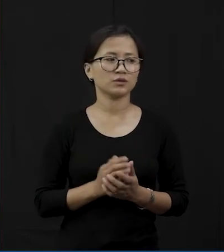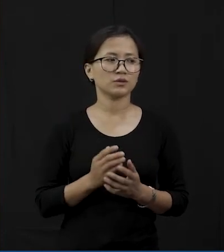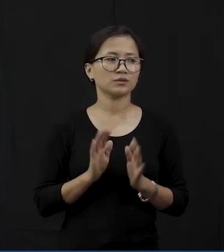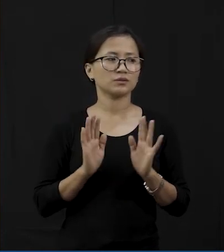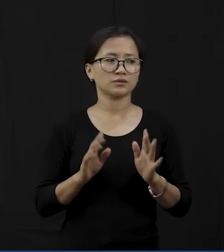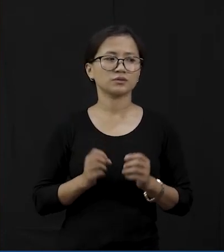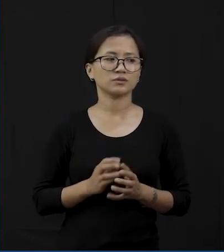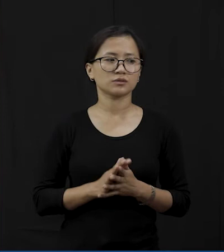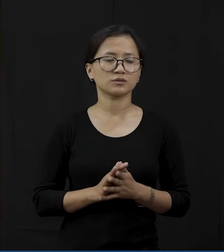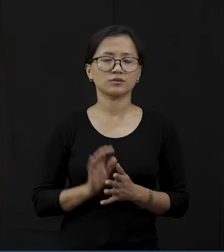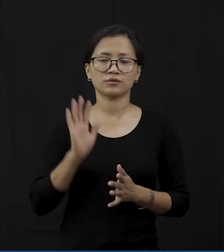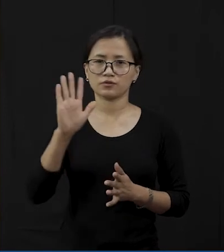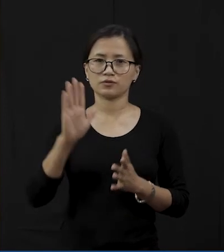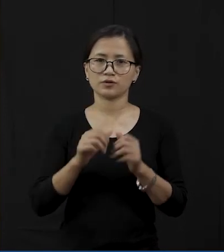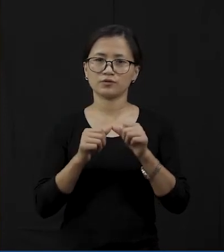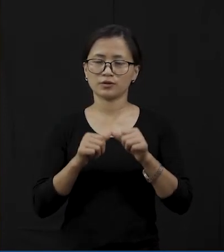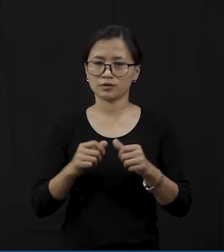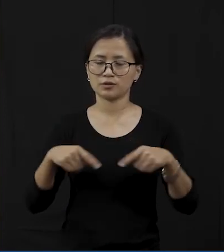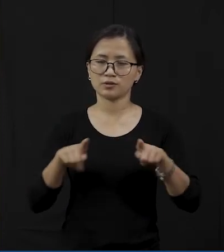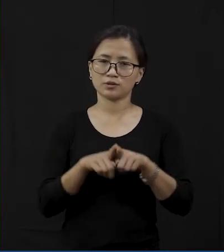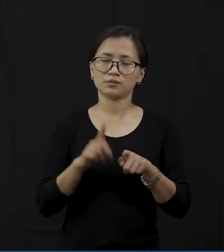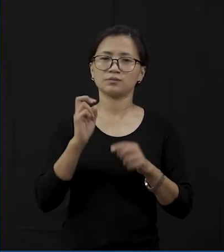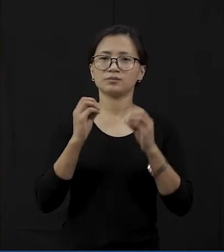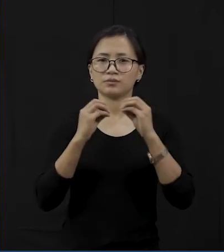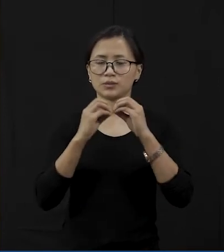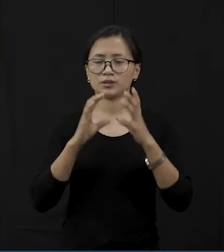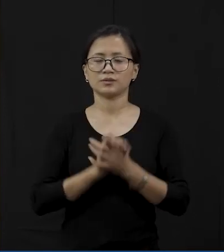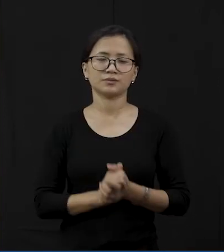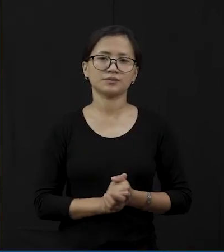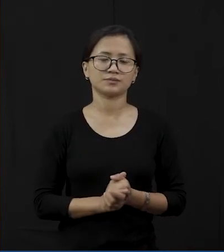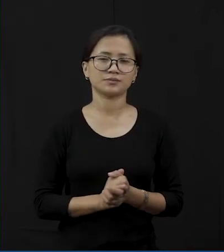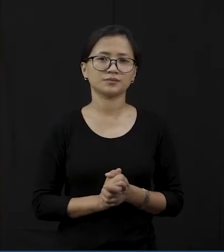have did in question number 5a and b.